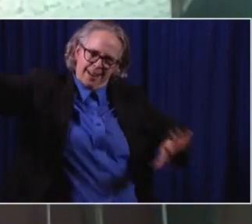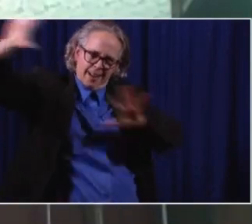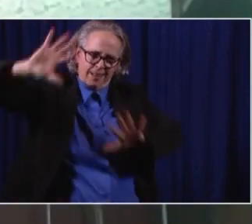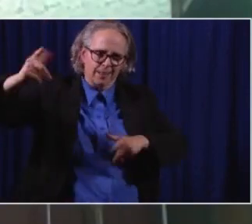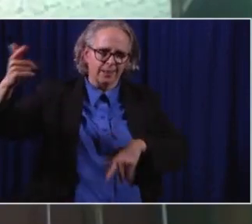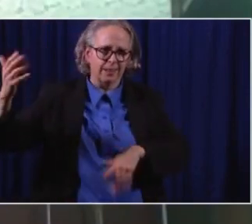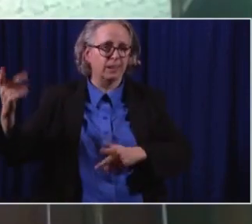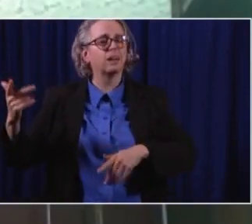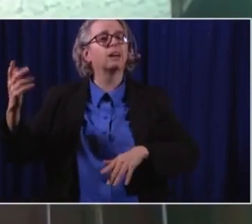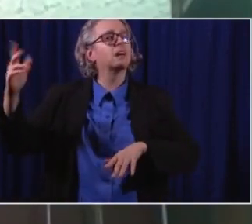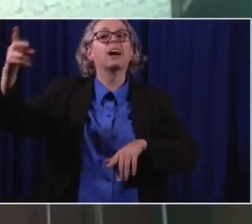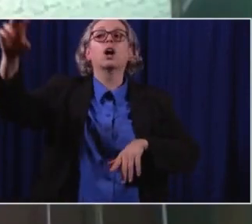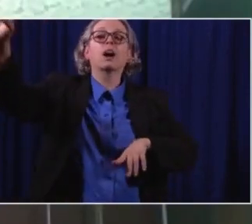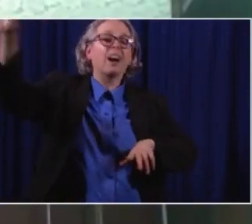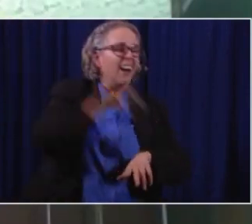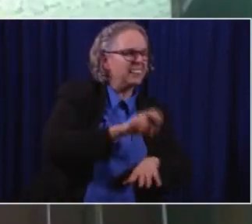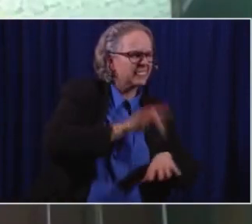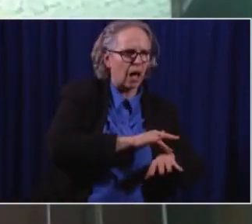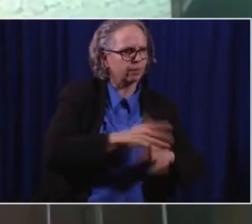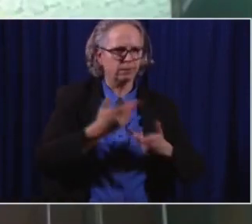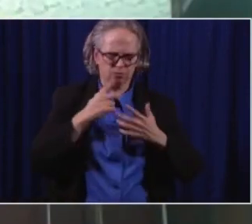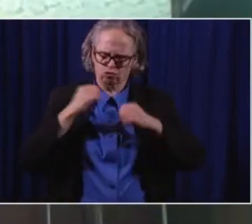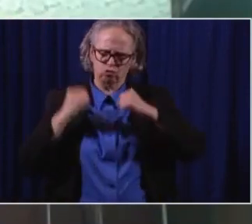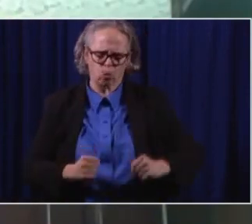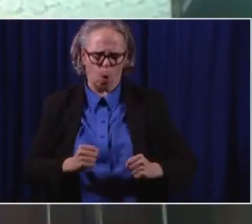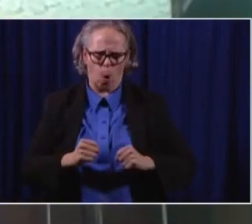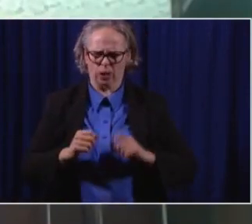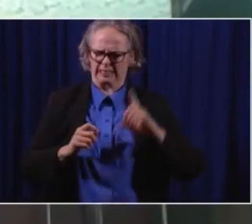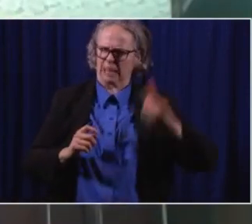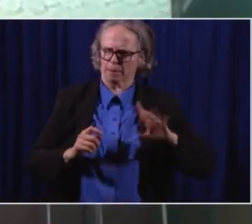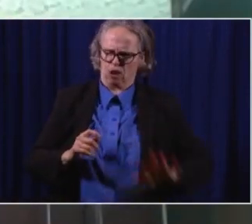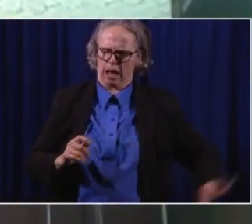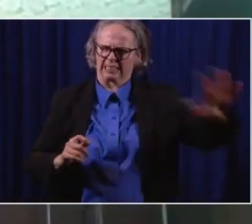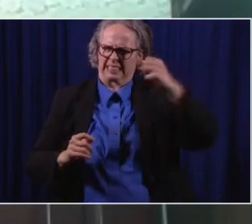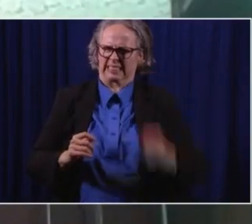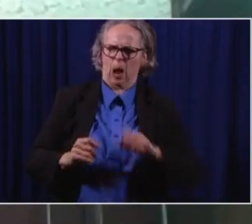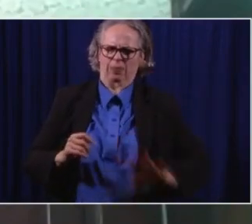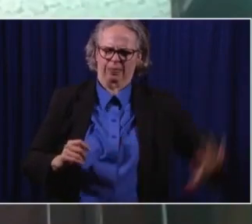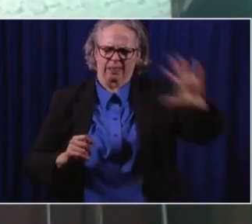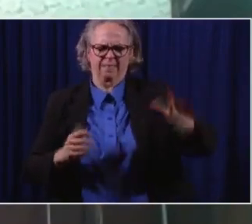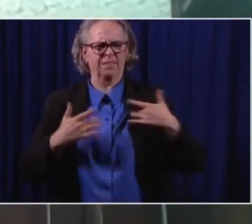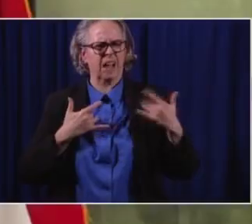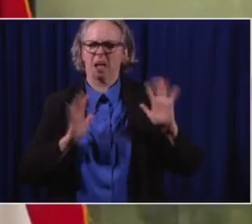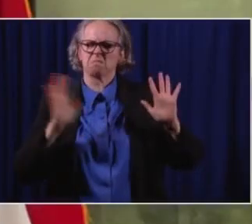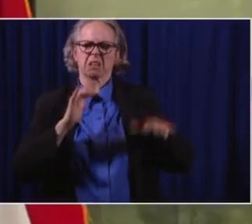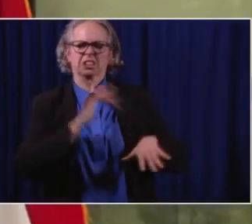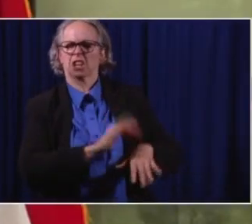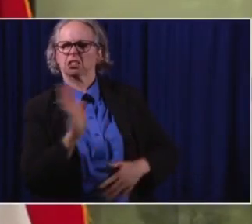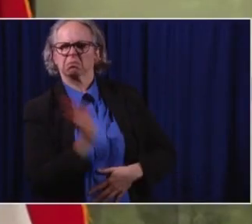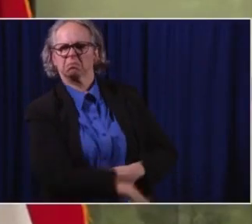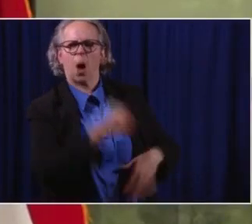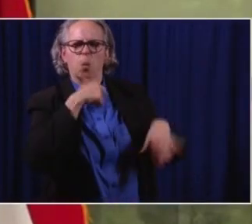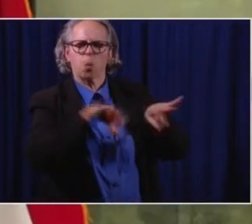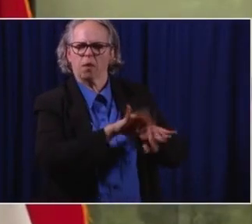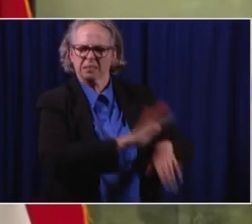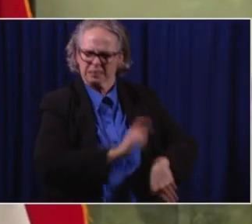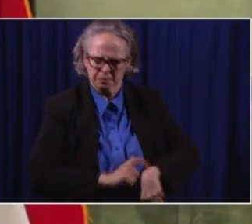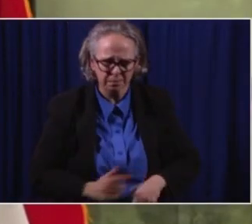territory, and none of them are going to be swing states for the Republicans that year. The solid South for the